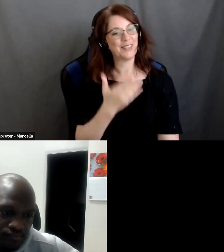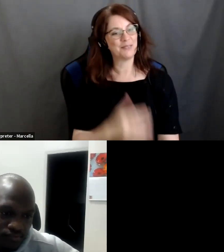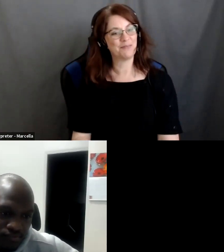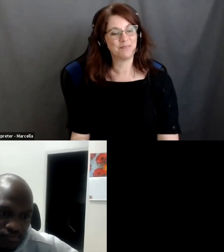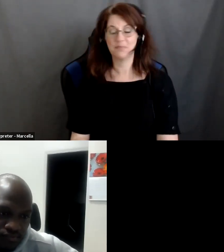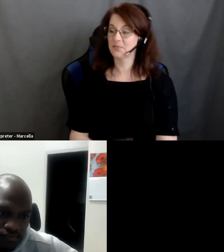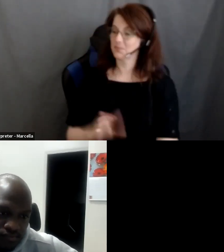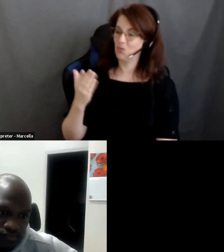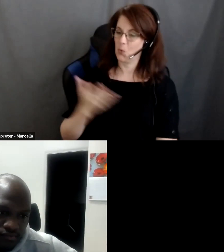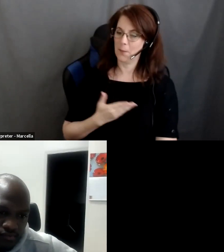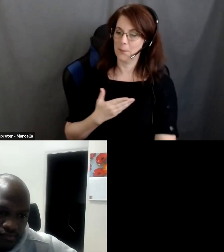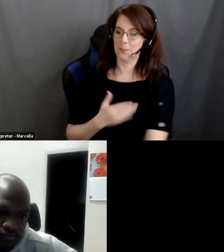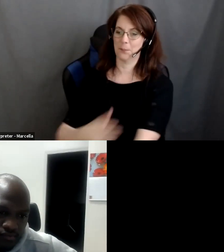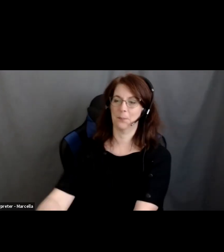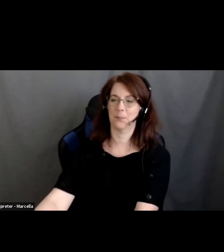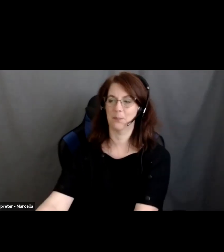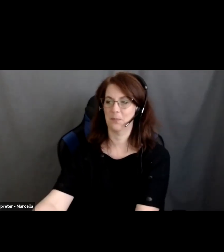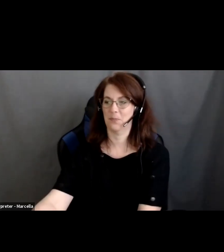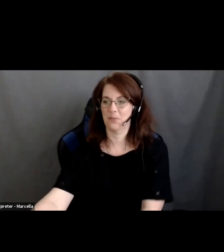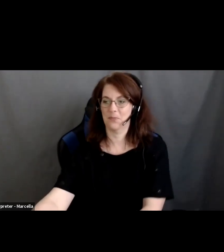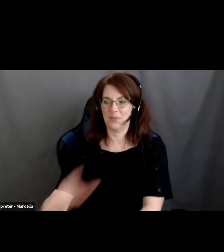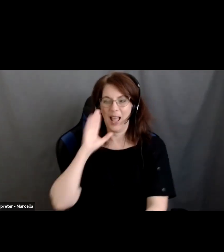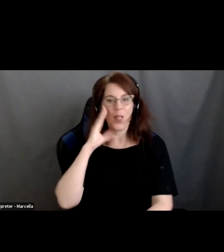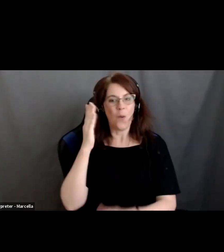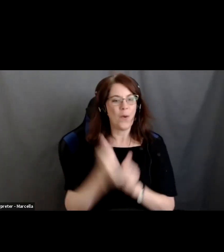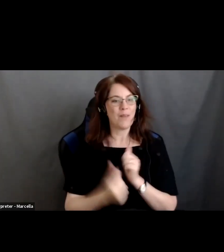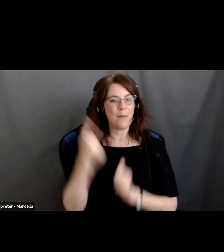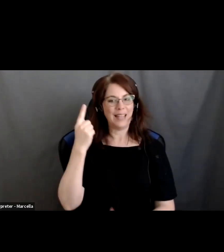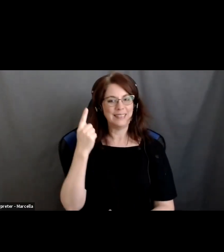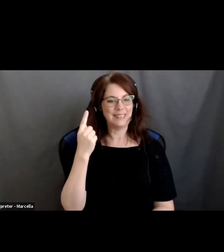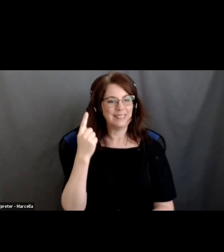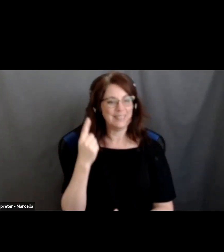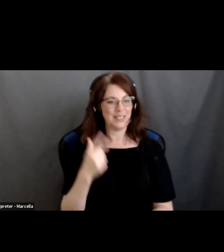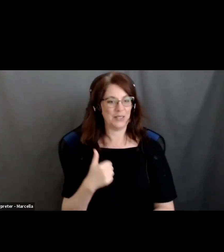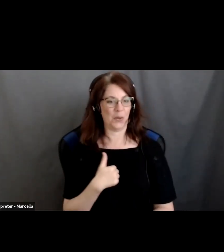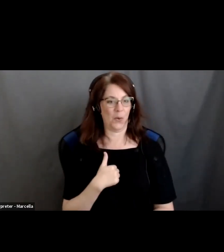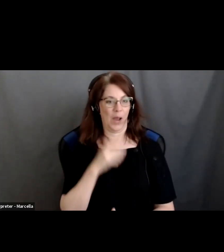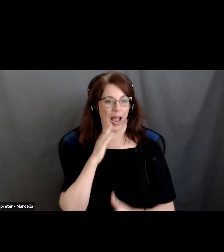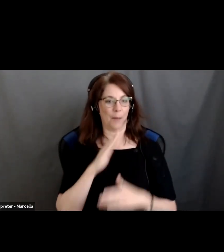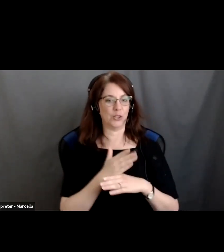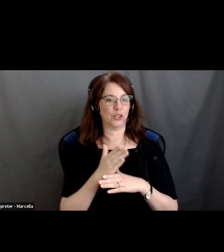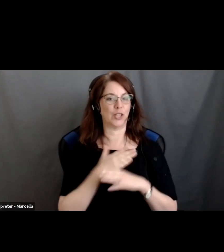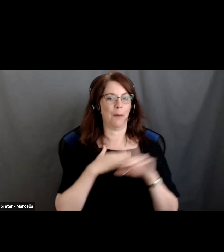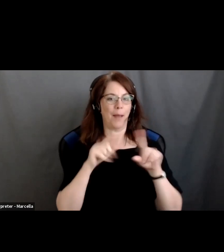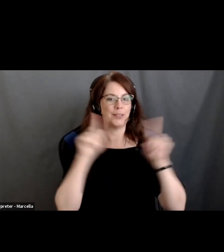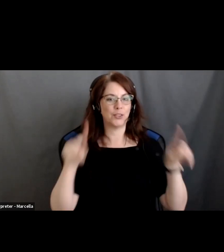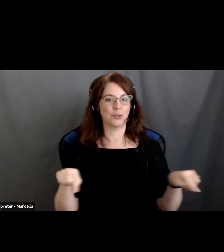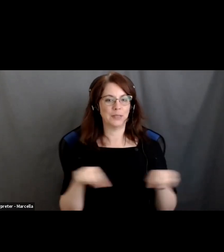You're welcome. Hello, everybody. So I'm going to share my screen now.